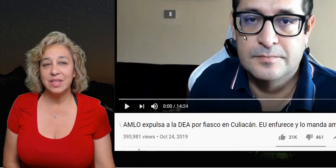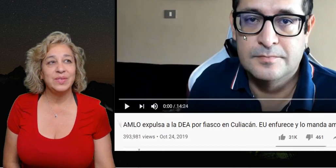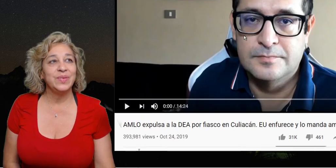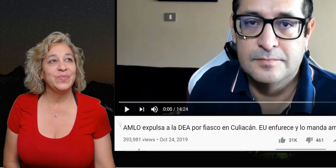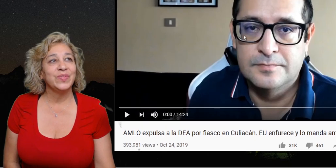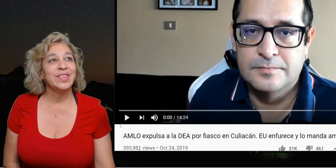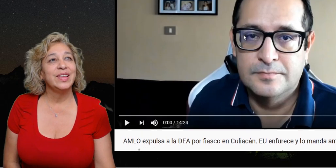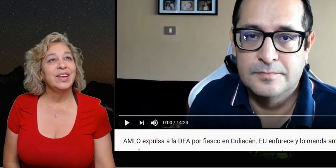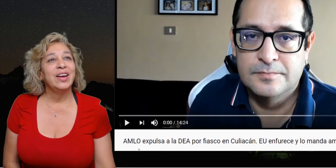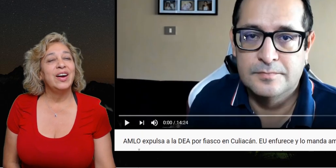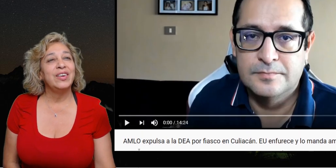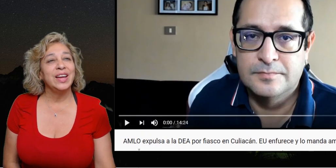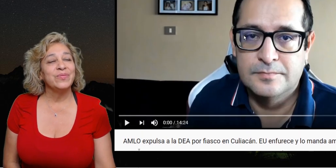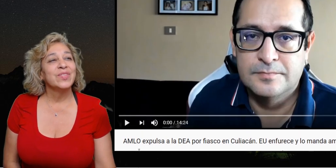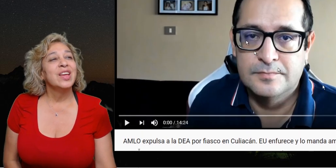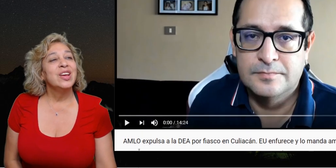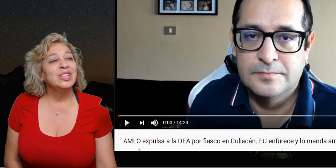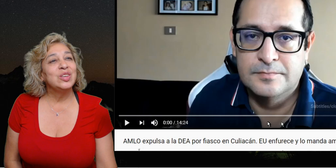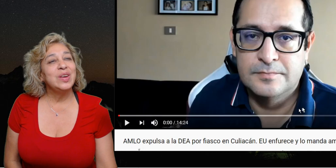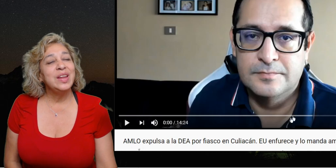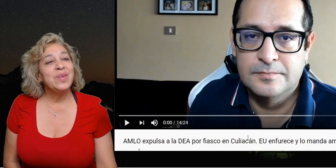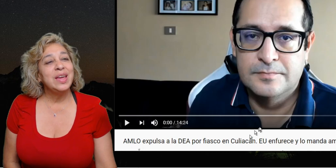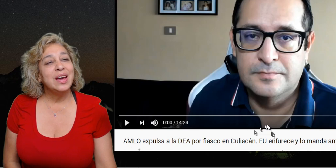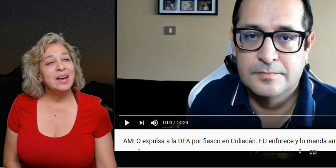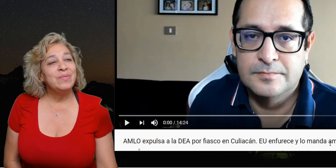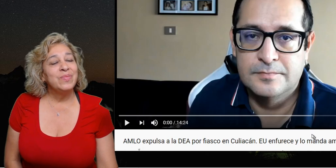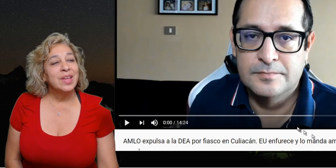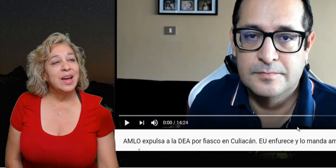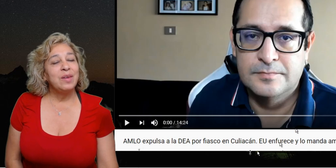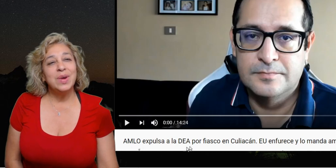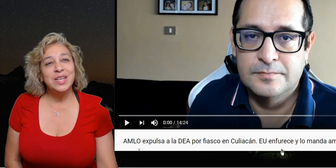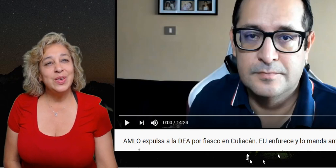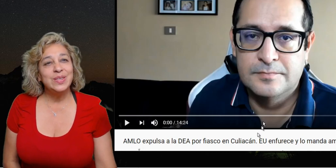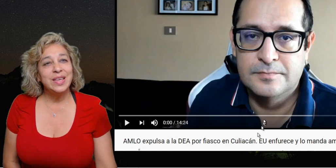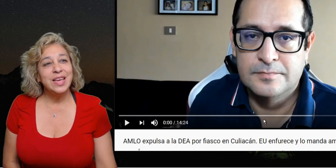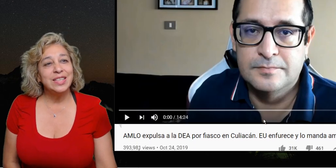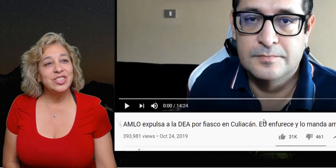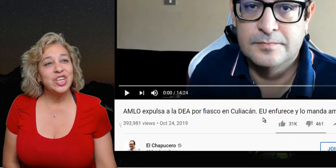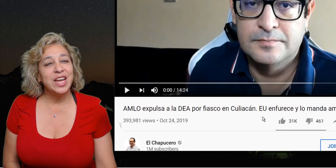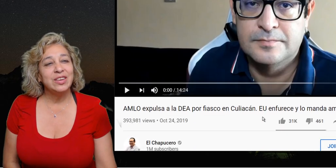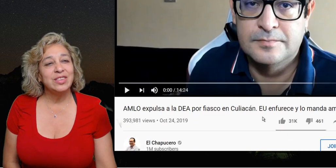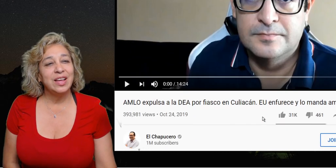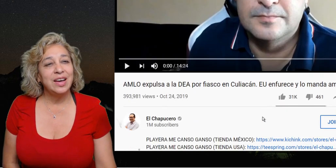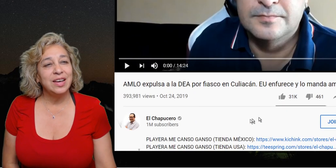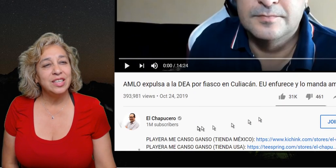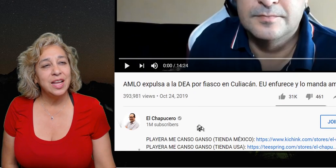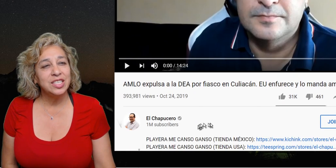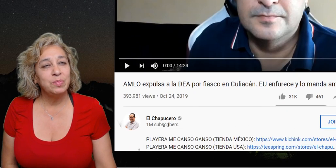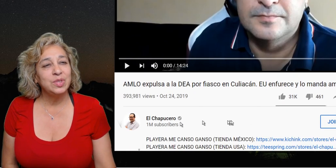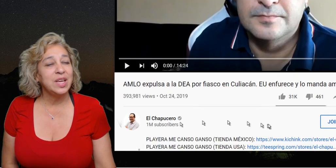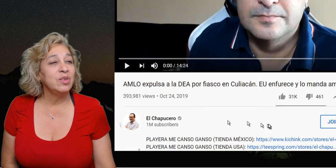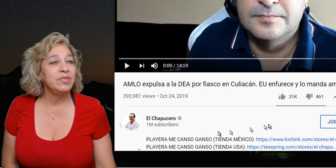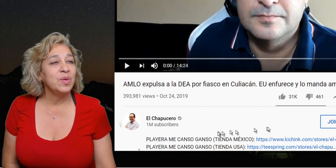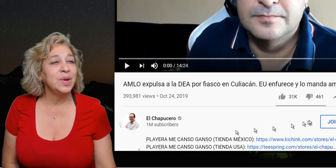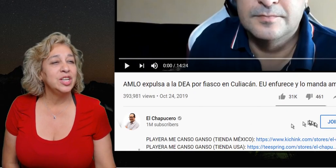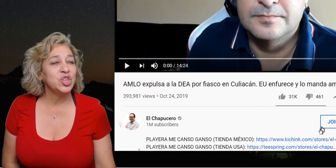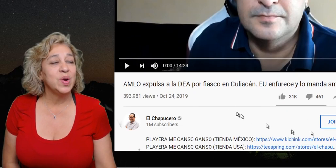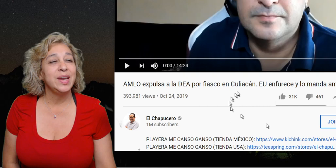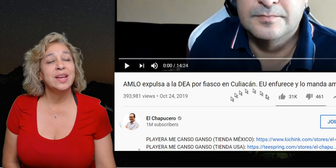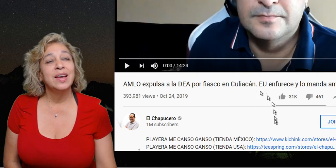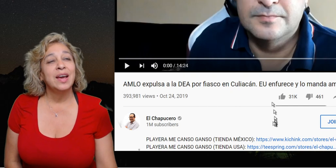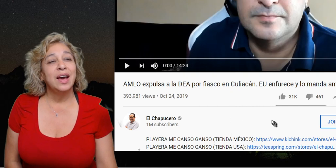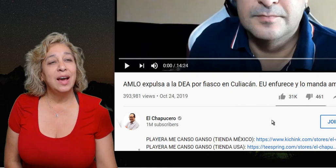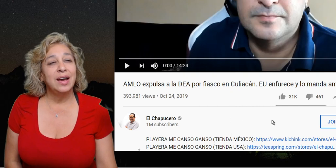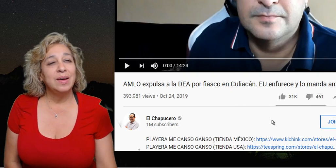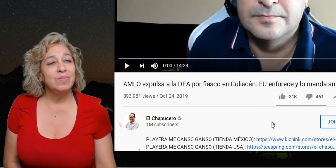move this one. All right. So anyway, I wanted you to see his channel, El Chapucero, if you want to